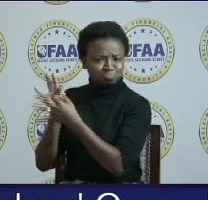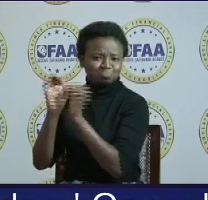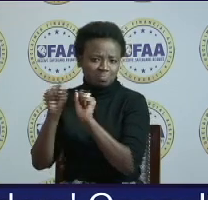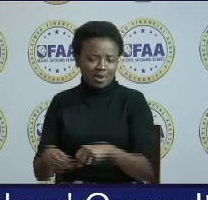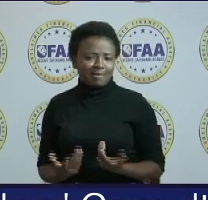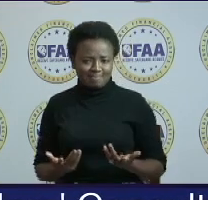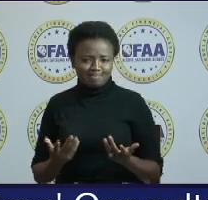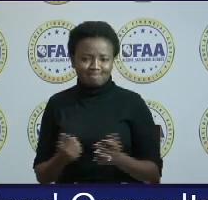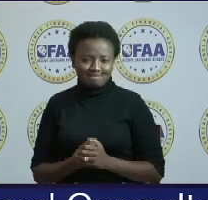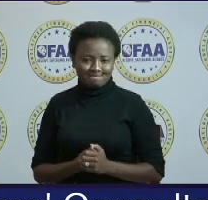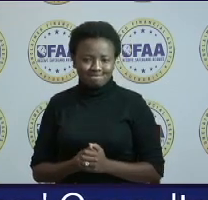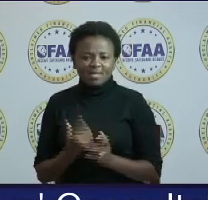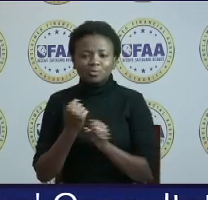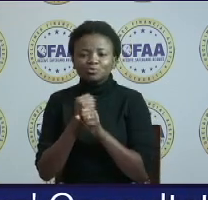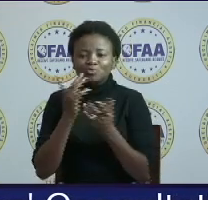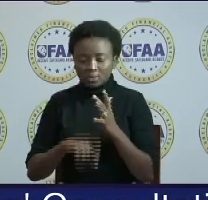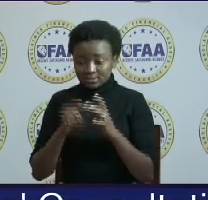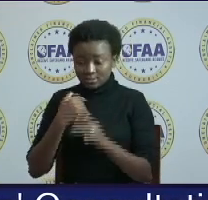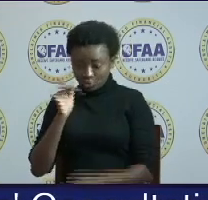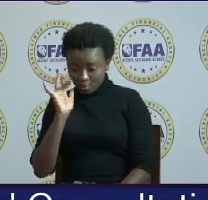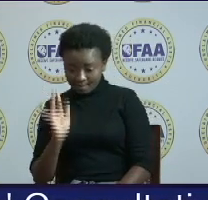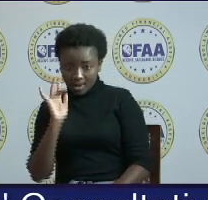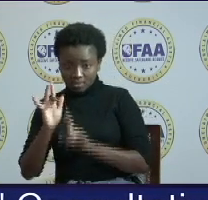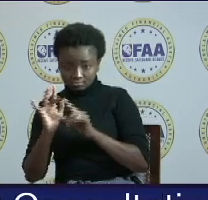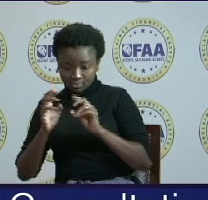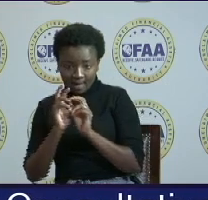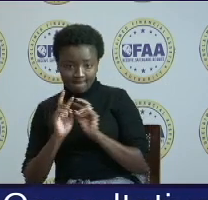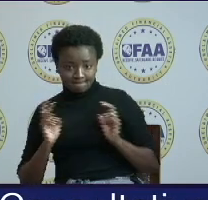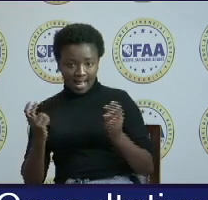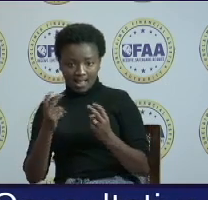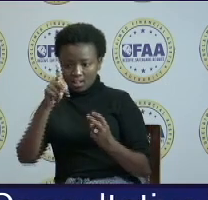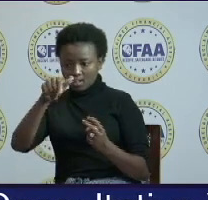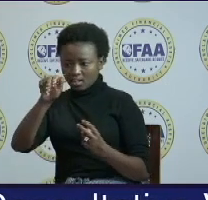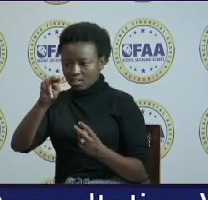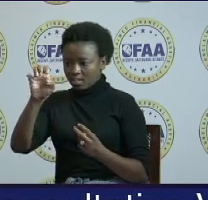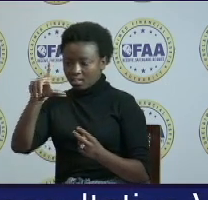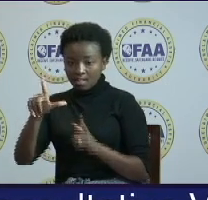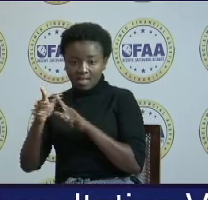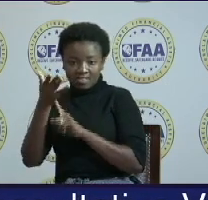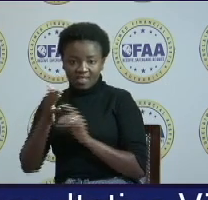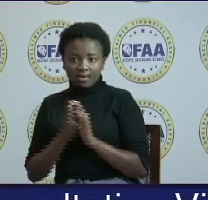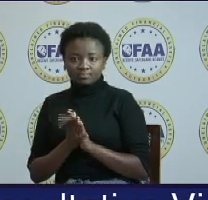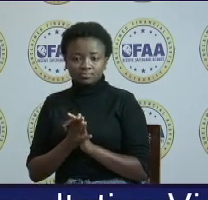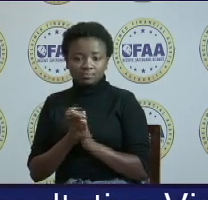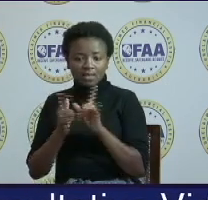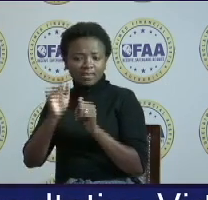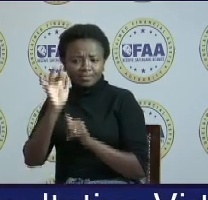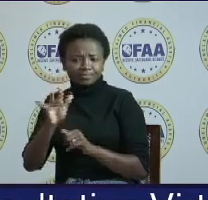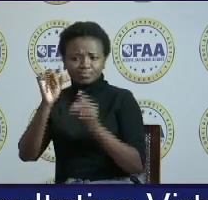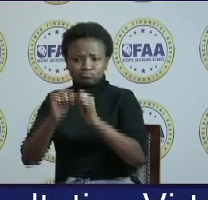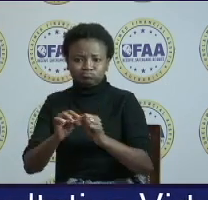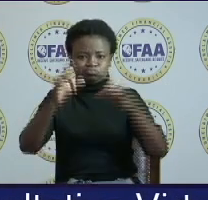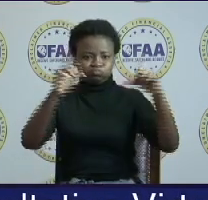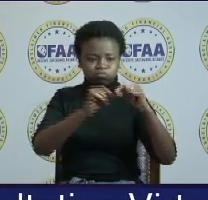of the VIP lounges. All you need to do is just go to the panel on floor on this on your screen, and then that is after the